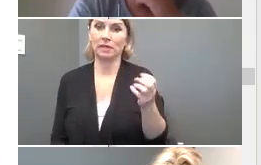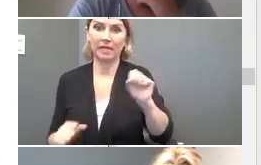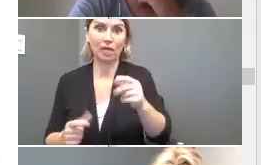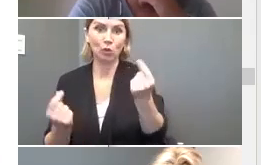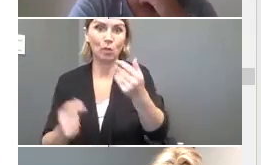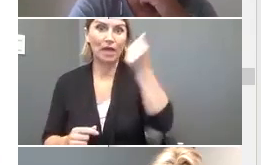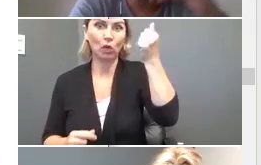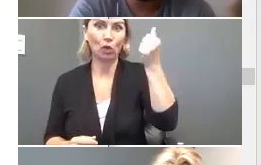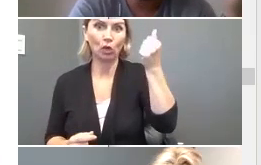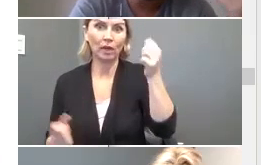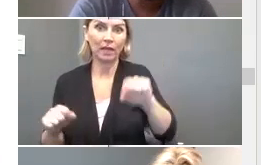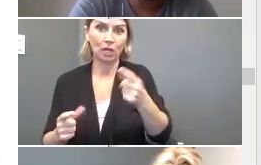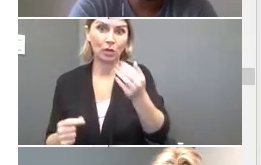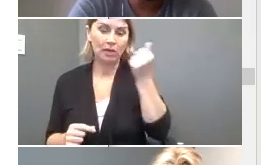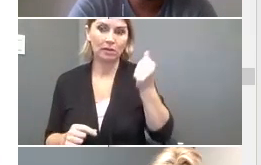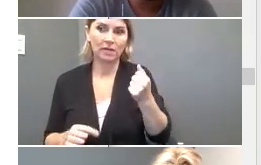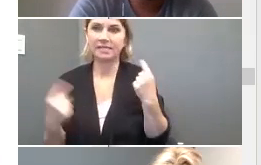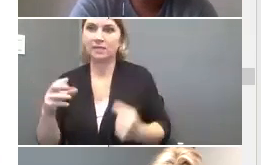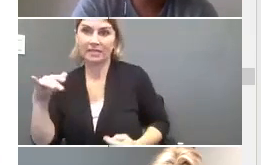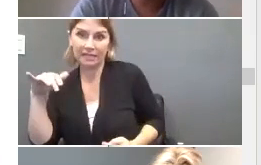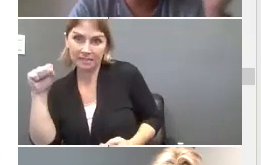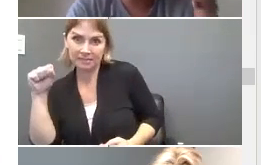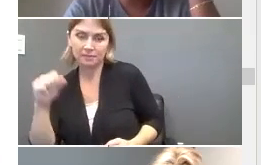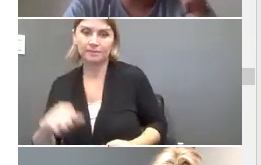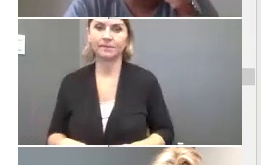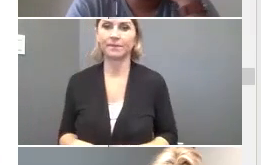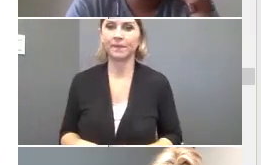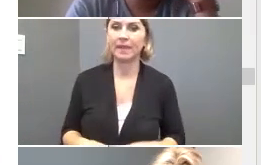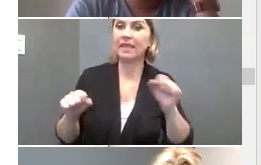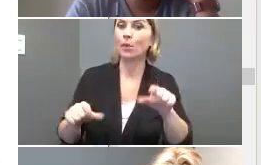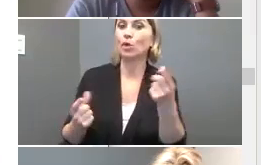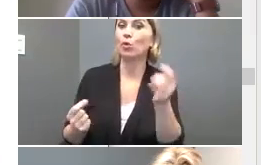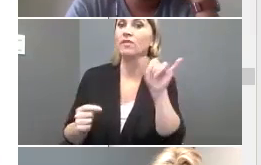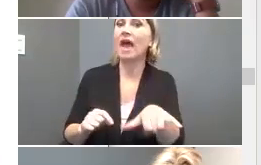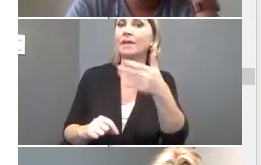Yeah. N log n, as we just talked about. Can we do this better?